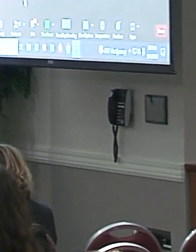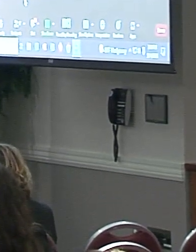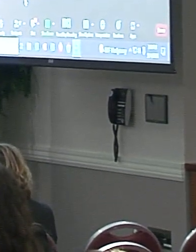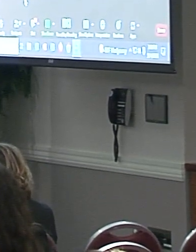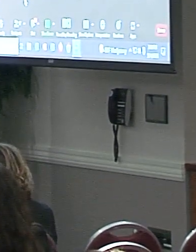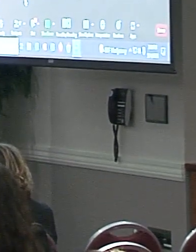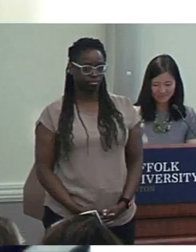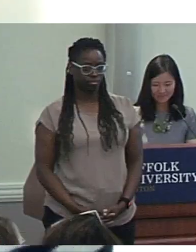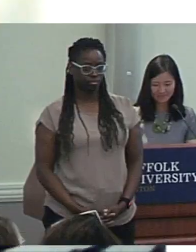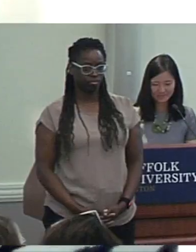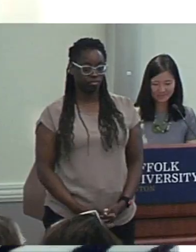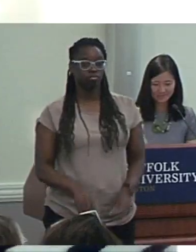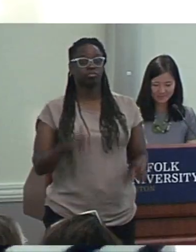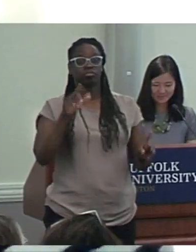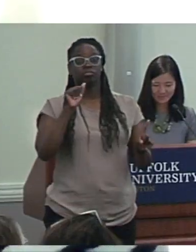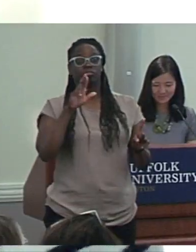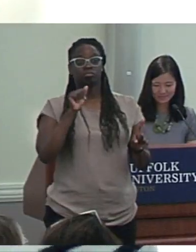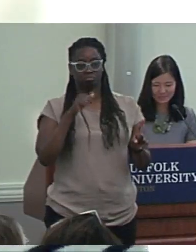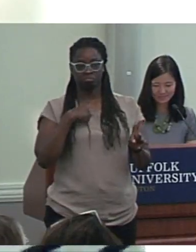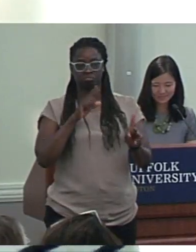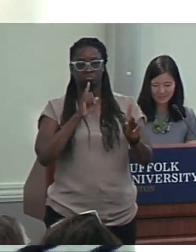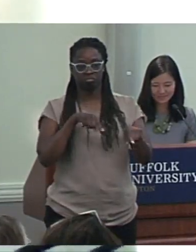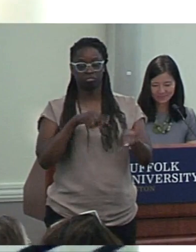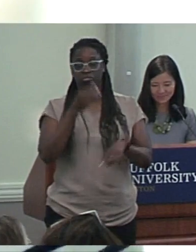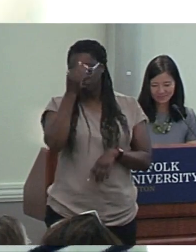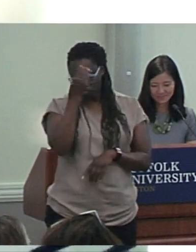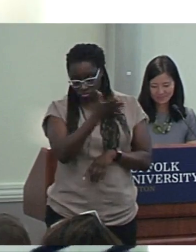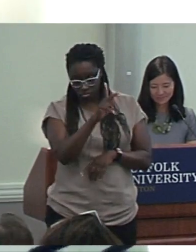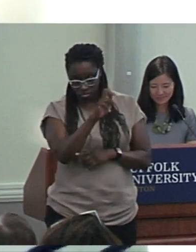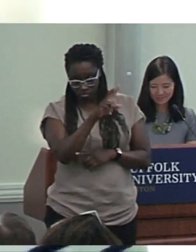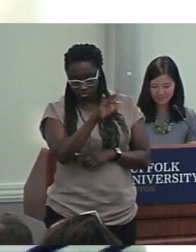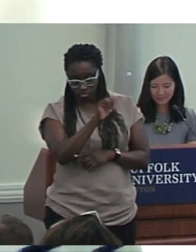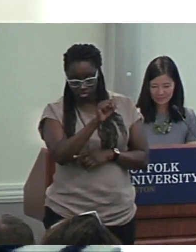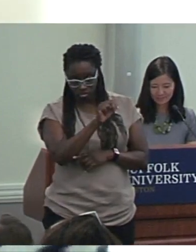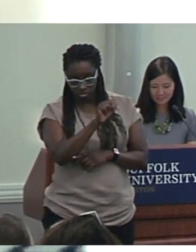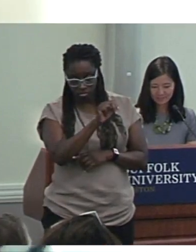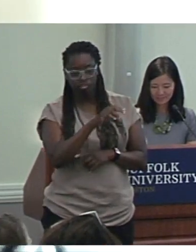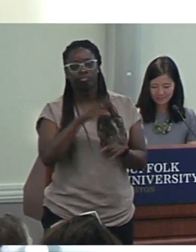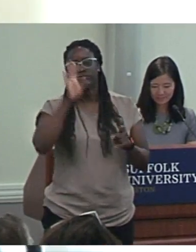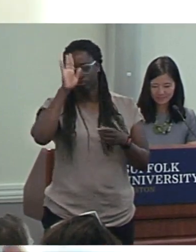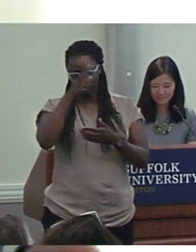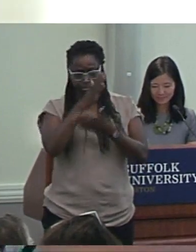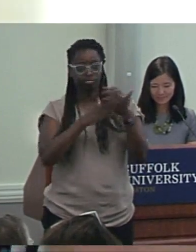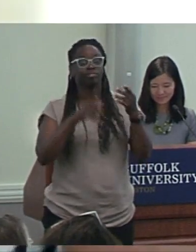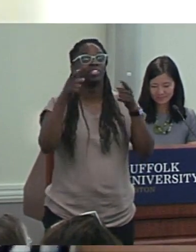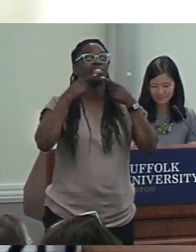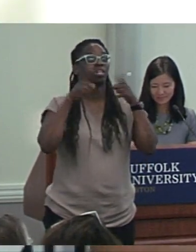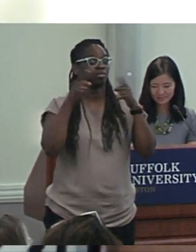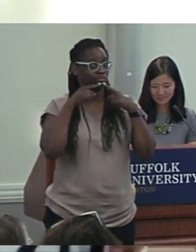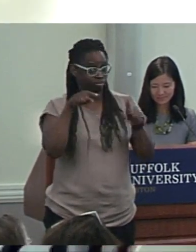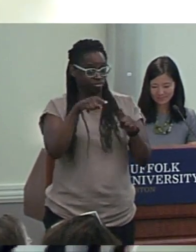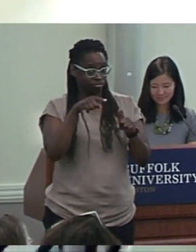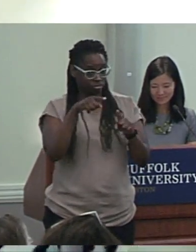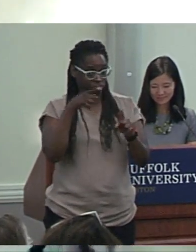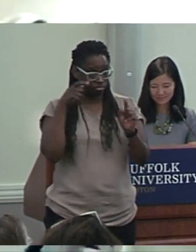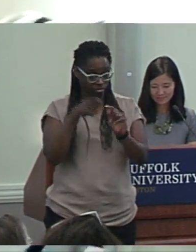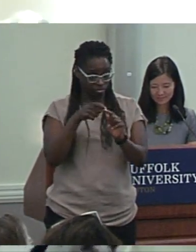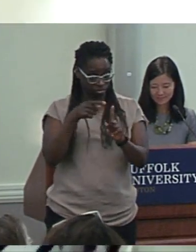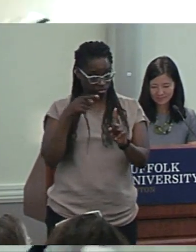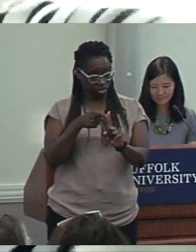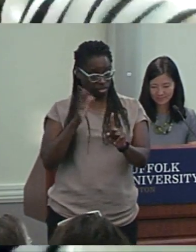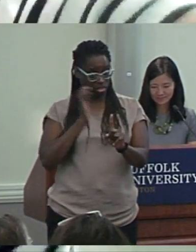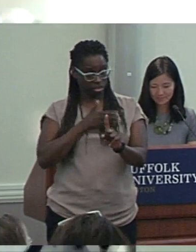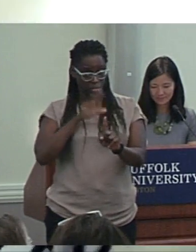Sure. So Kevin, with respect to stop announcements specifically on our buses, although